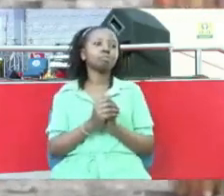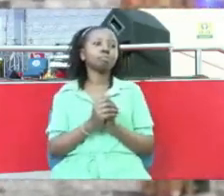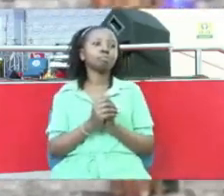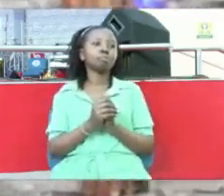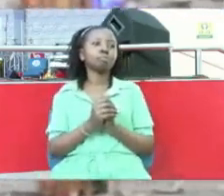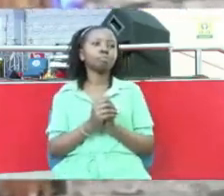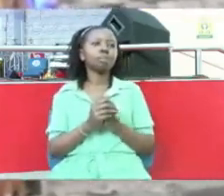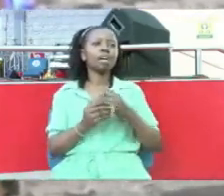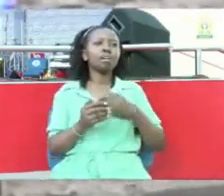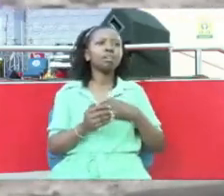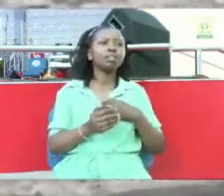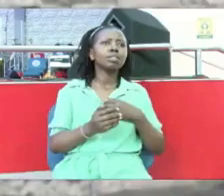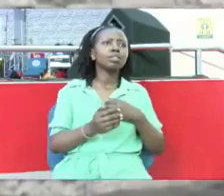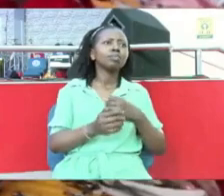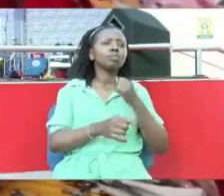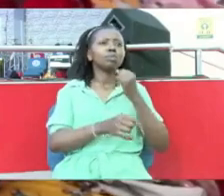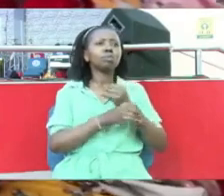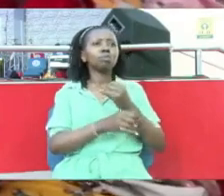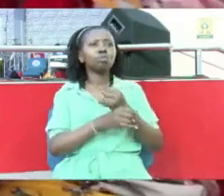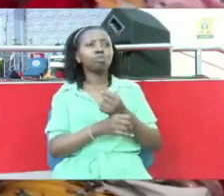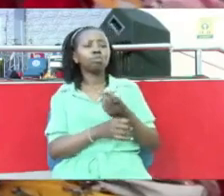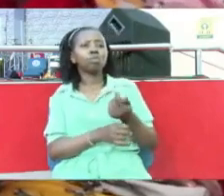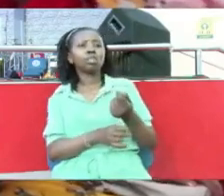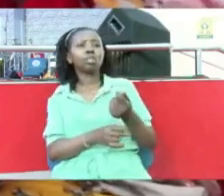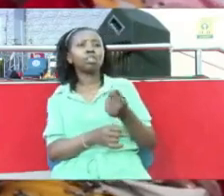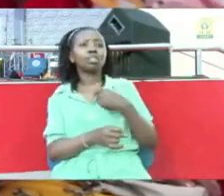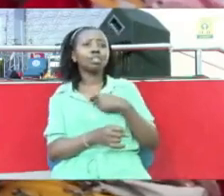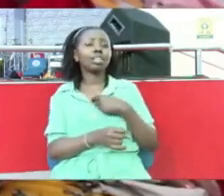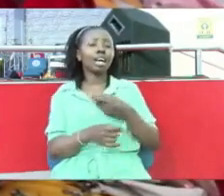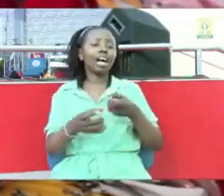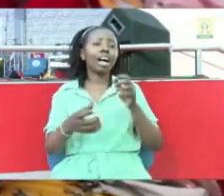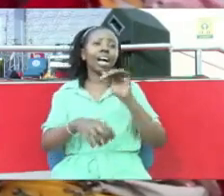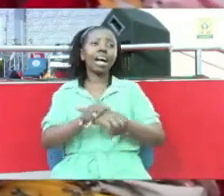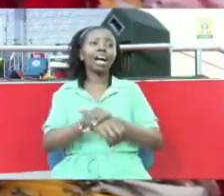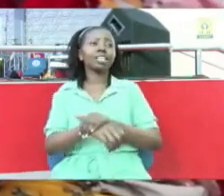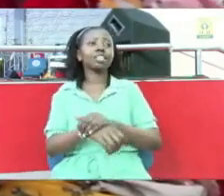My salary has not been raised, but I'm worshiping.